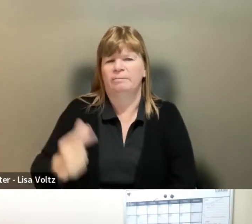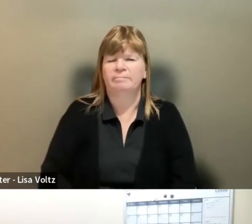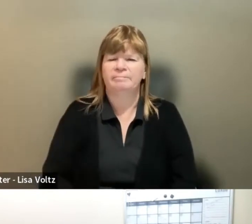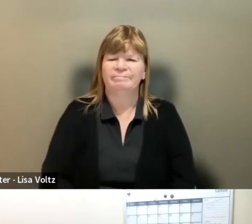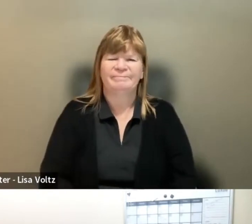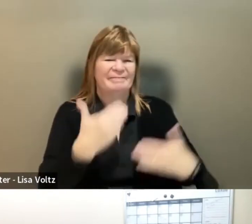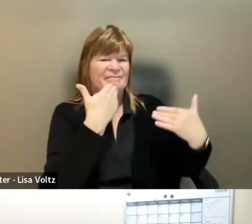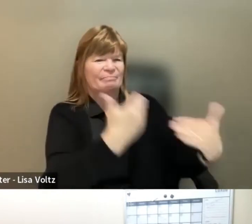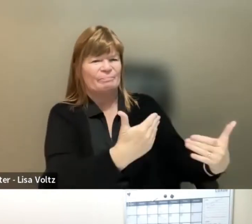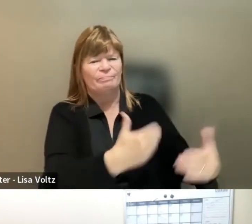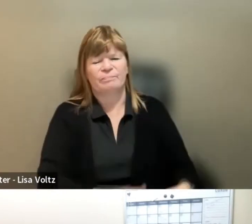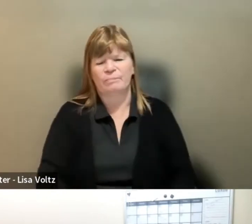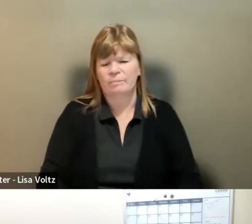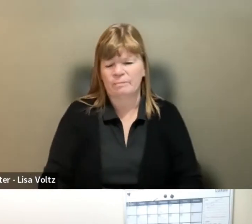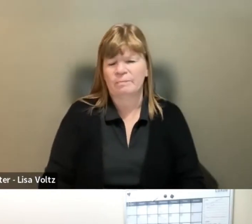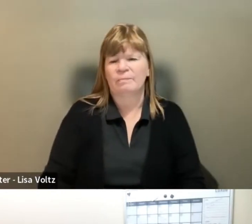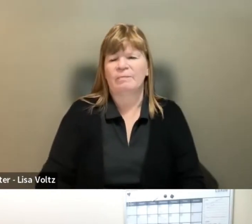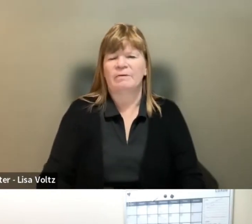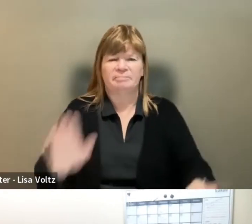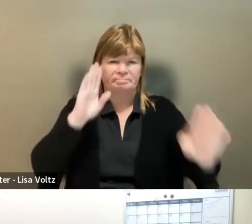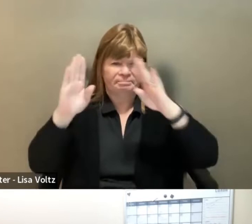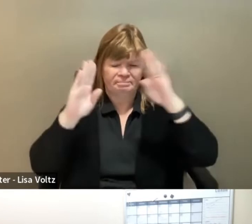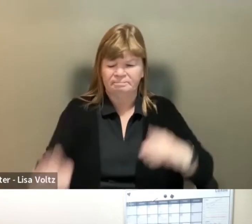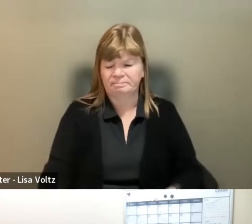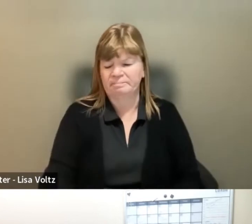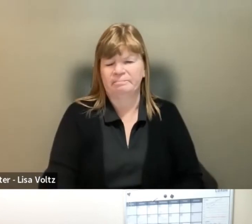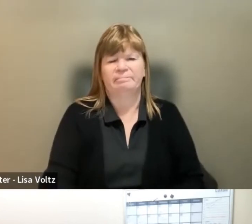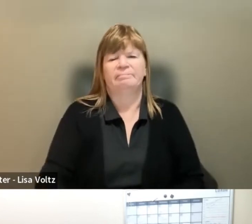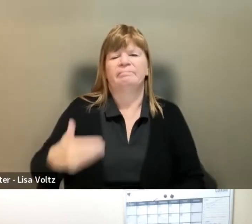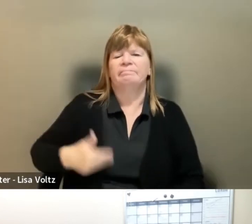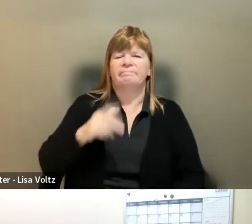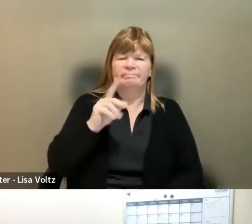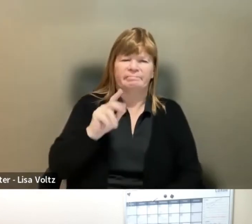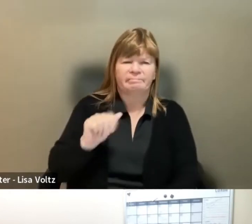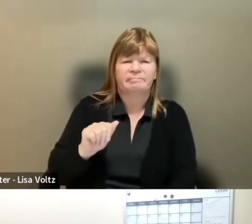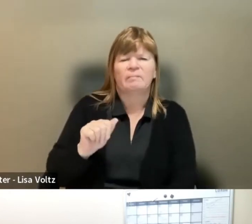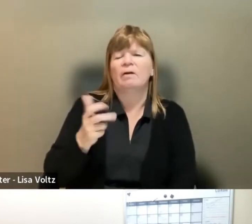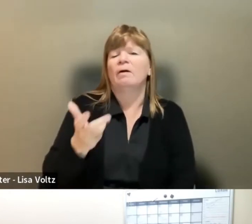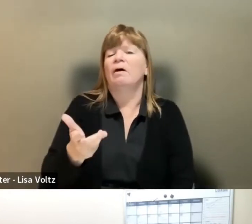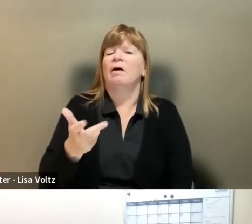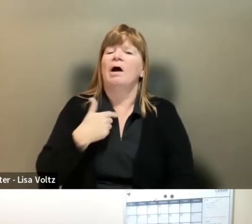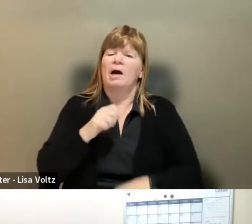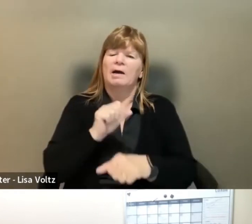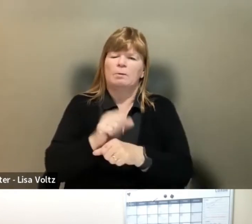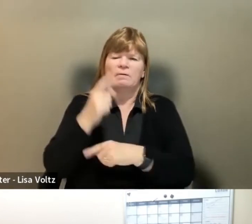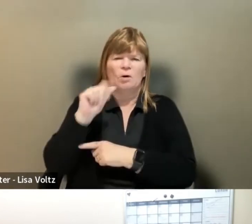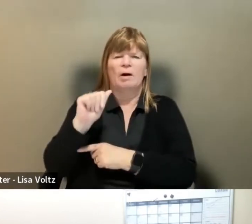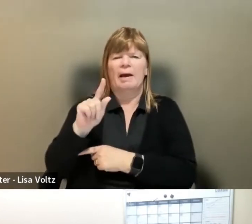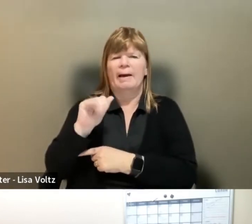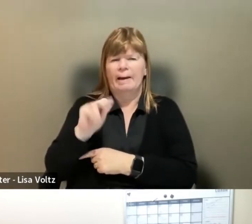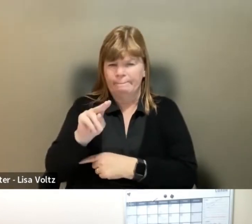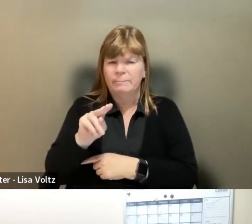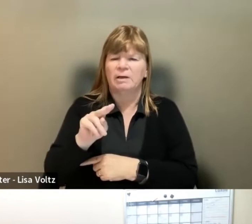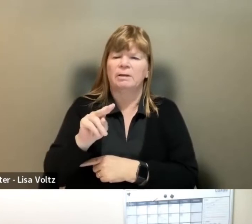Thanks, Rebecca. Good afternoon, everyone. My name is Donna Beachy, and I work for the Administration of